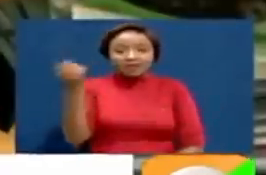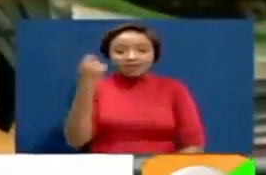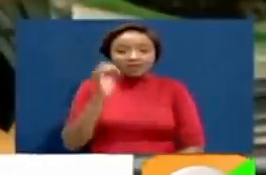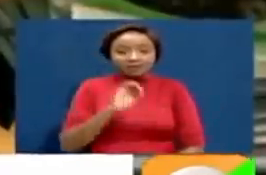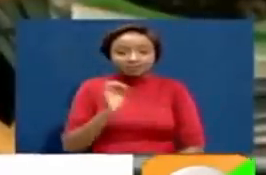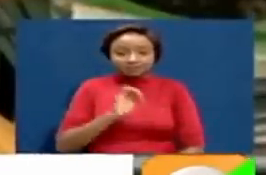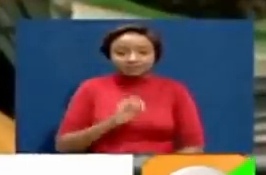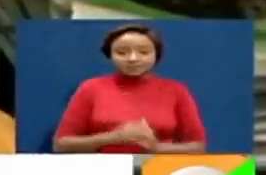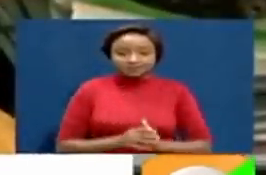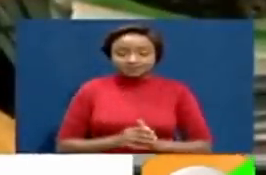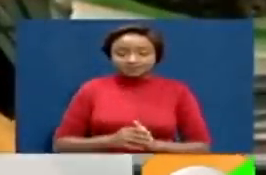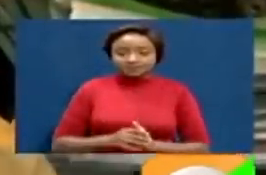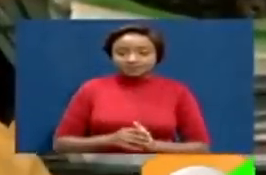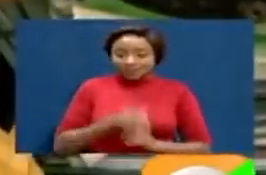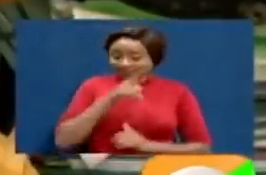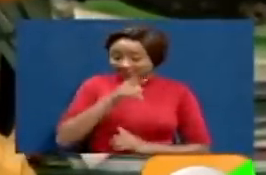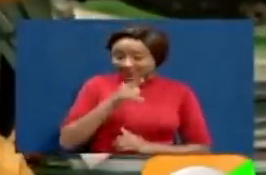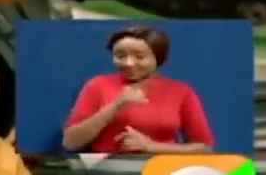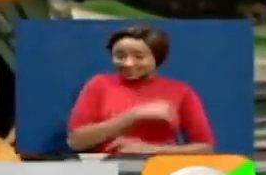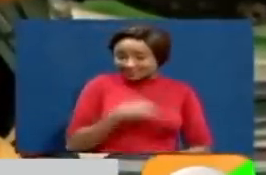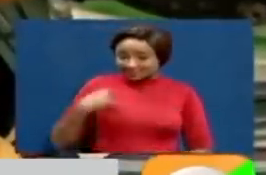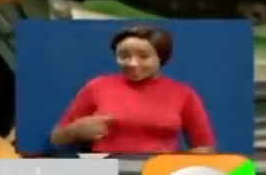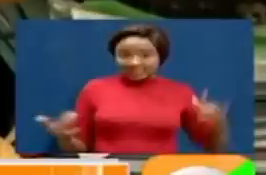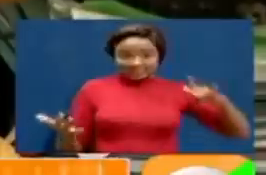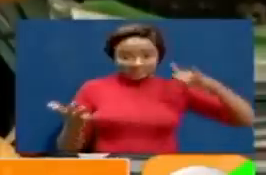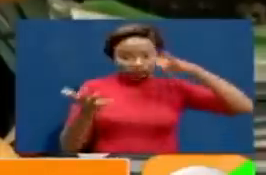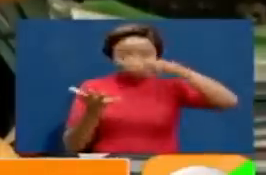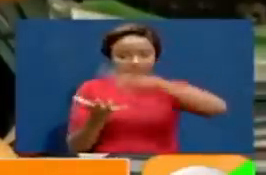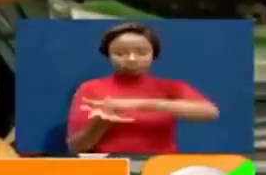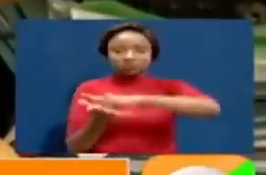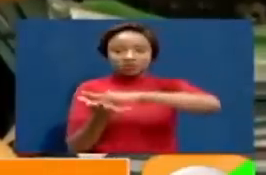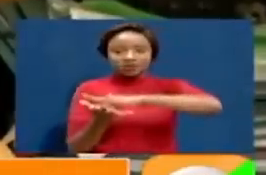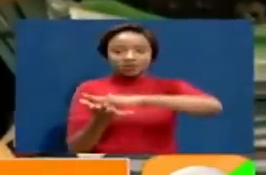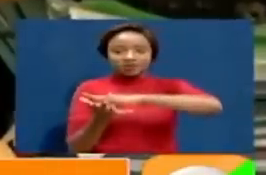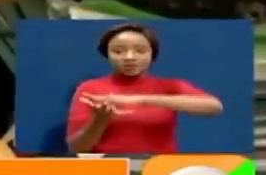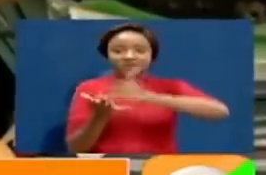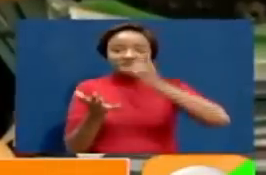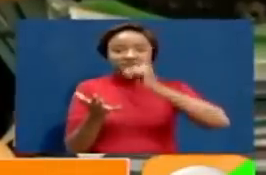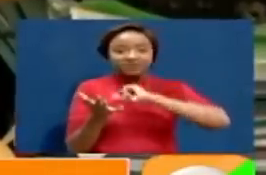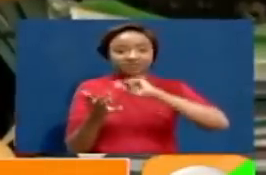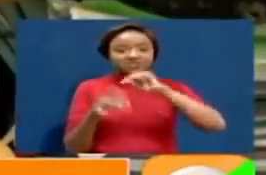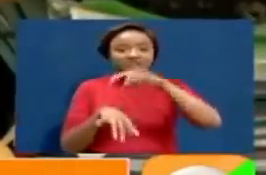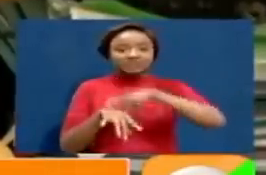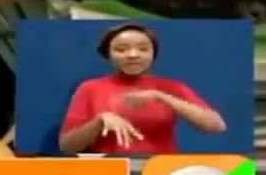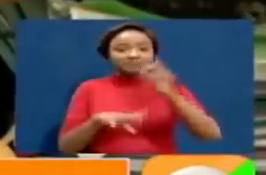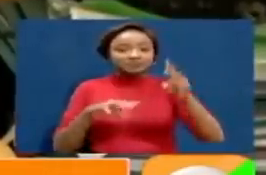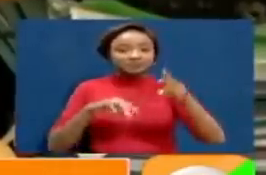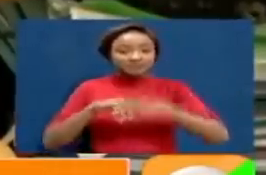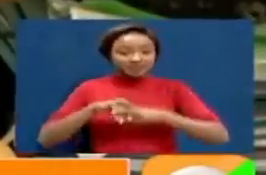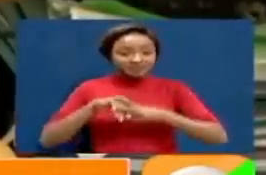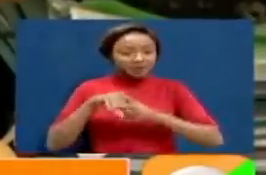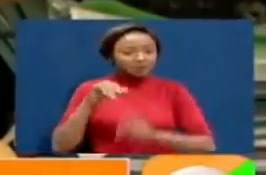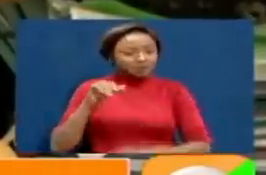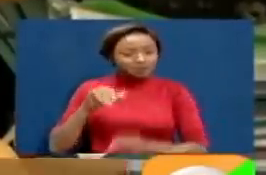A Chinese airline landed at around 7 a.m. in the morning.